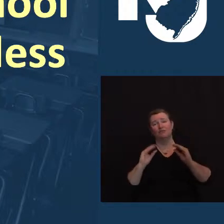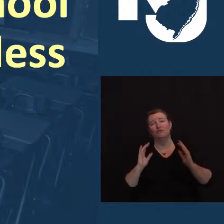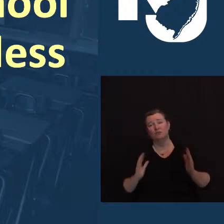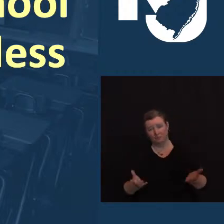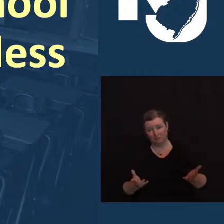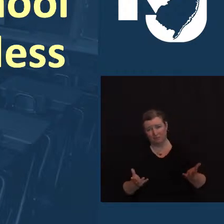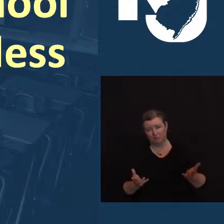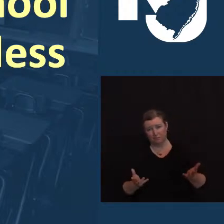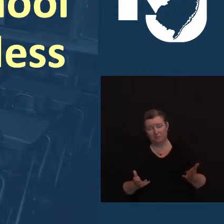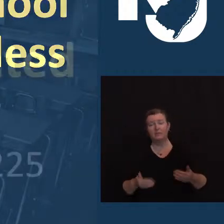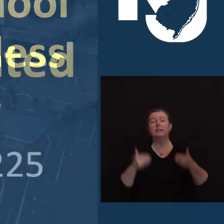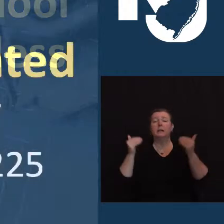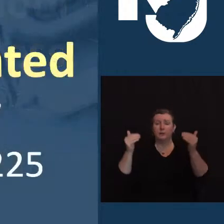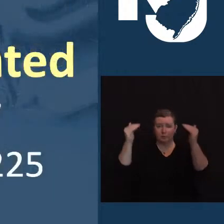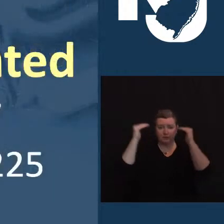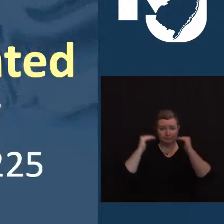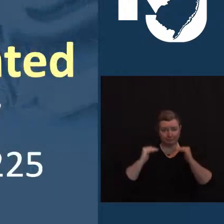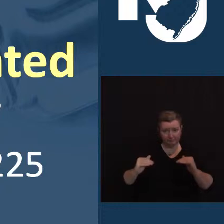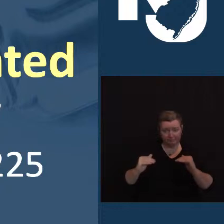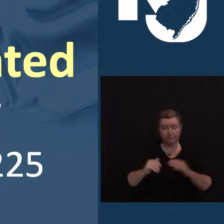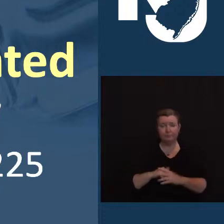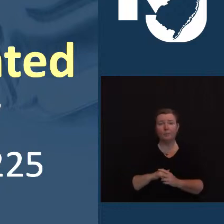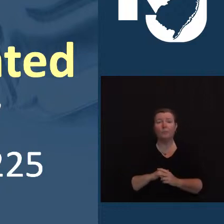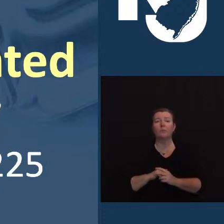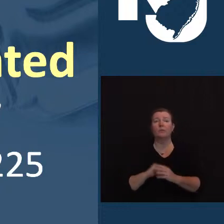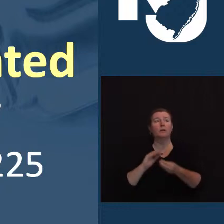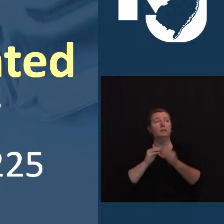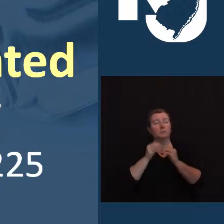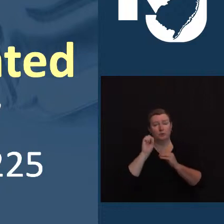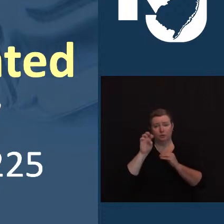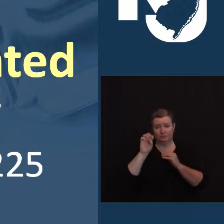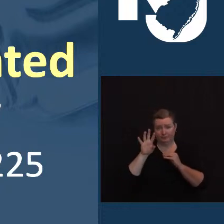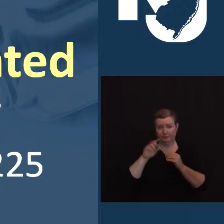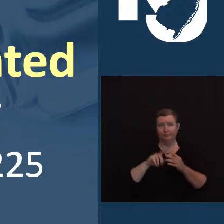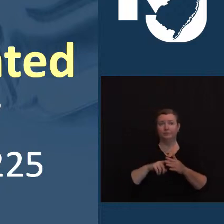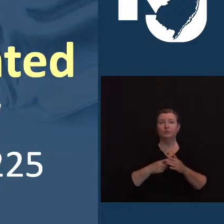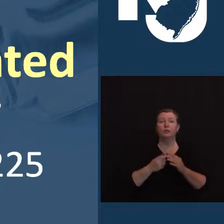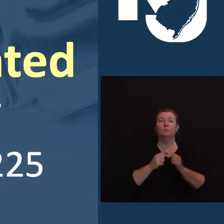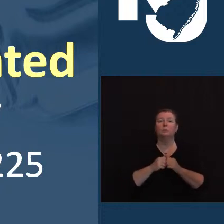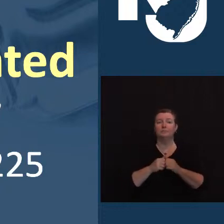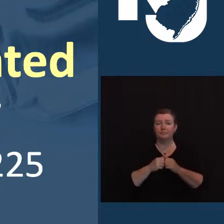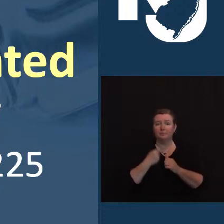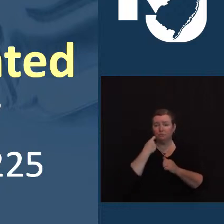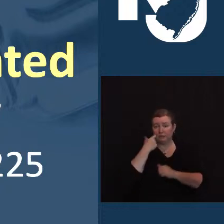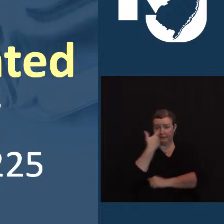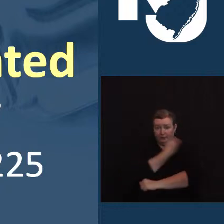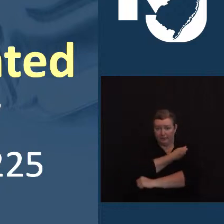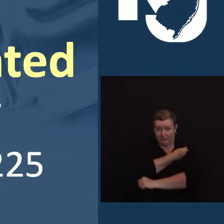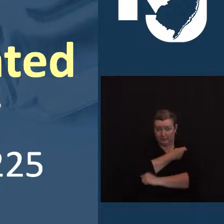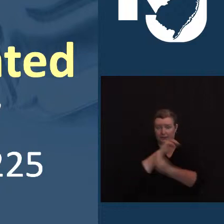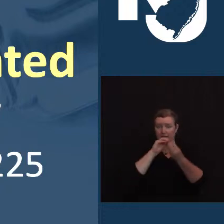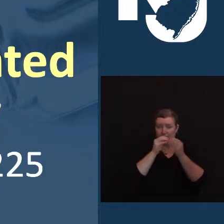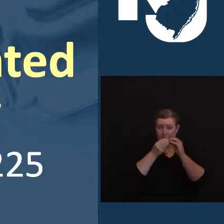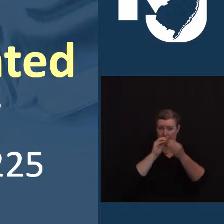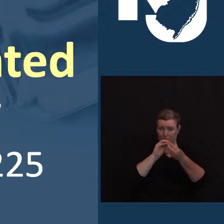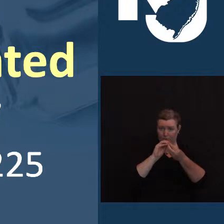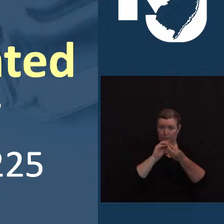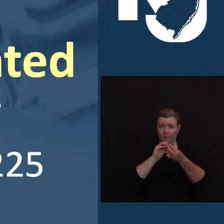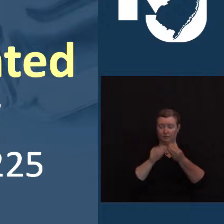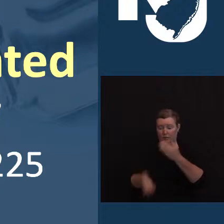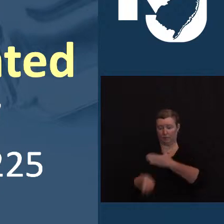move on and get to the latest data. We'll start with our latest vaccination numbers, which this morning tallies a total, as you can